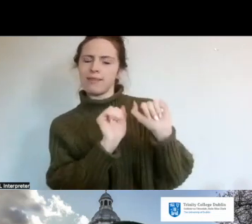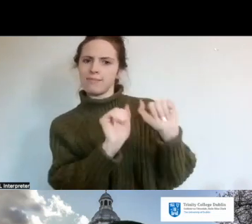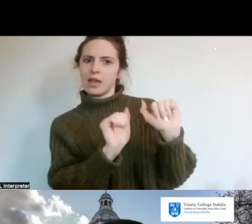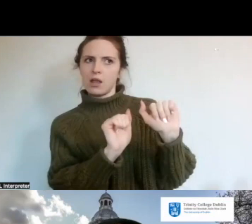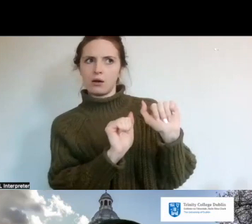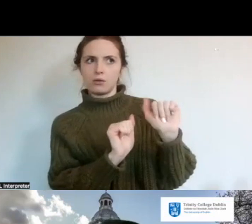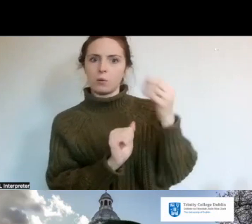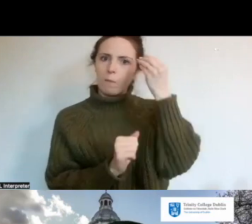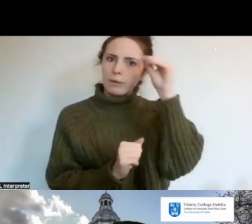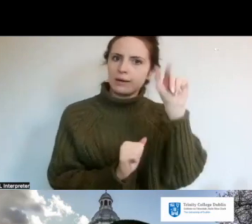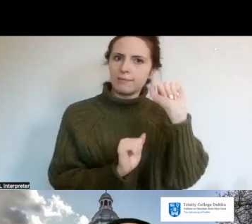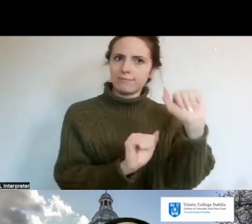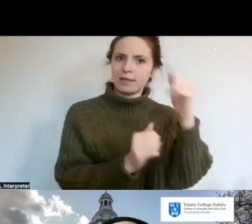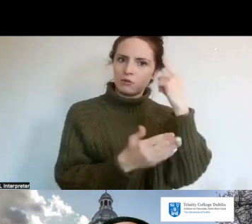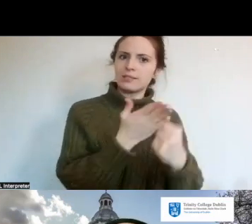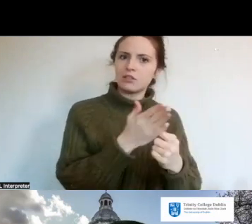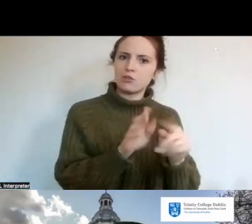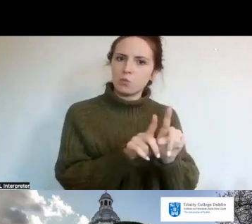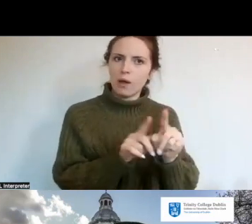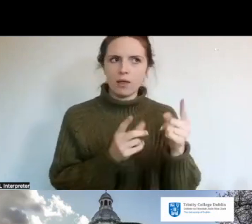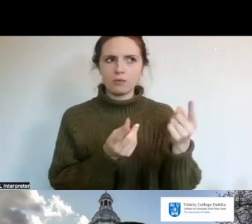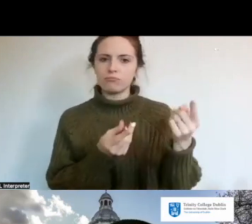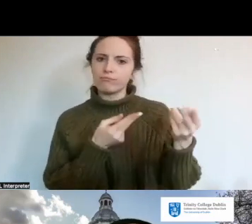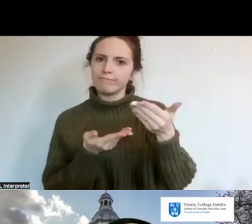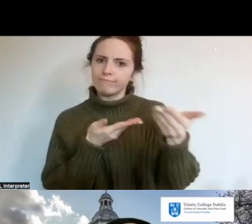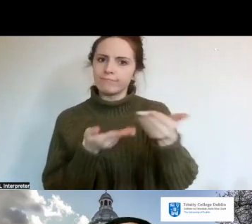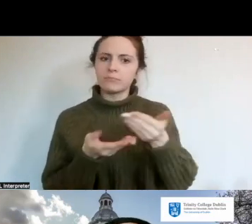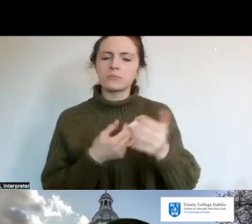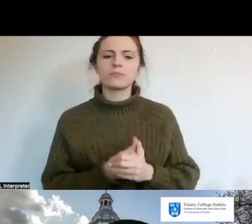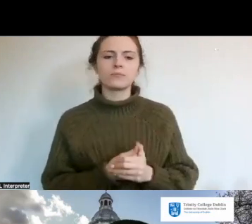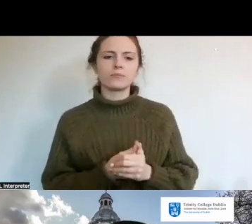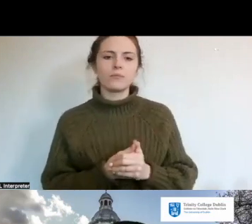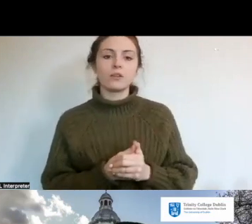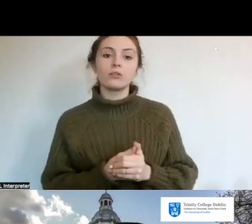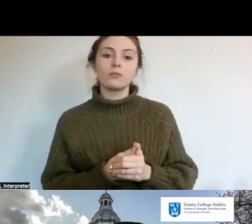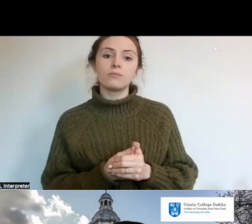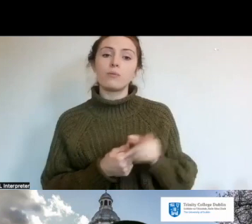literature. And heading into our own work to add to that body of literature, we carried out